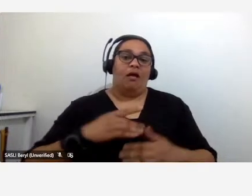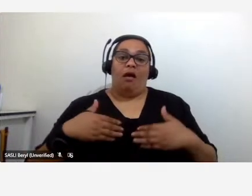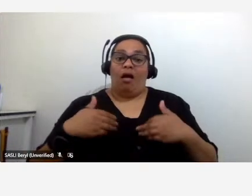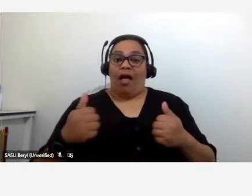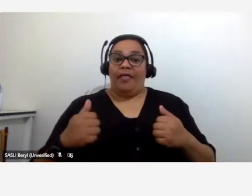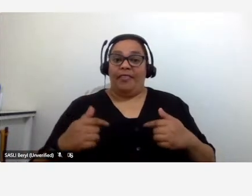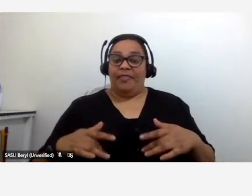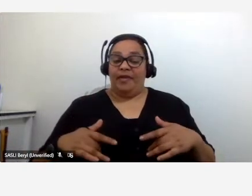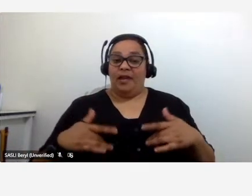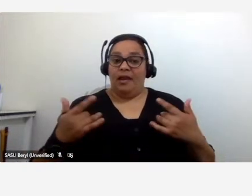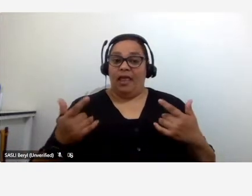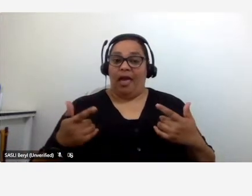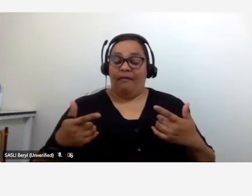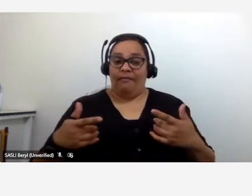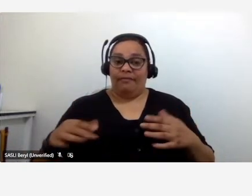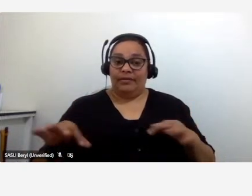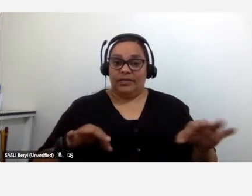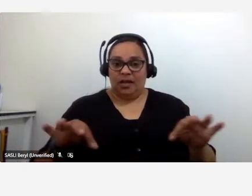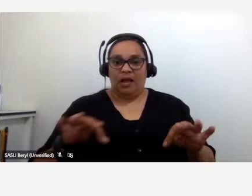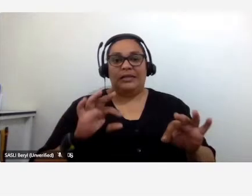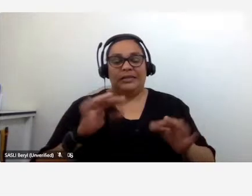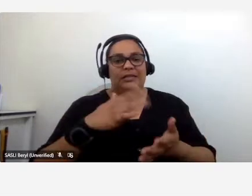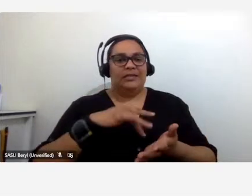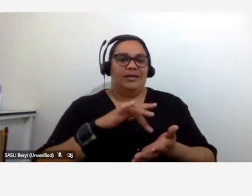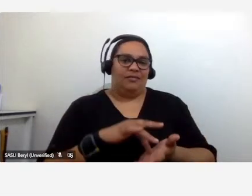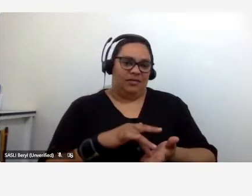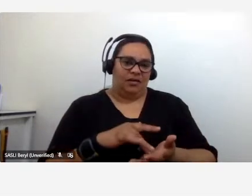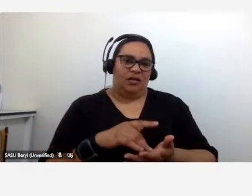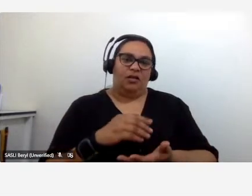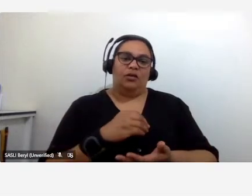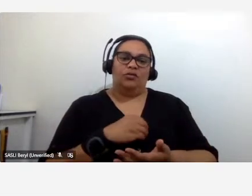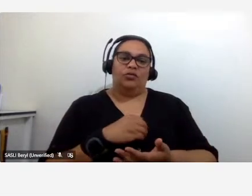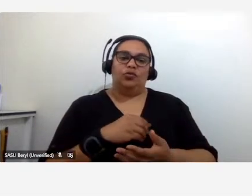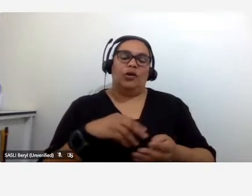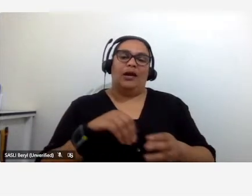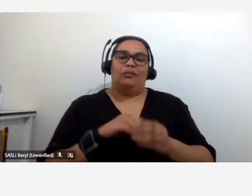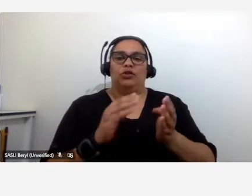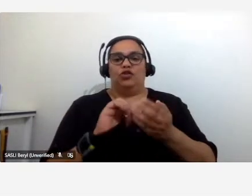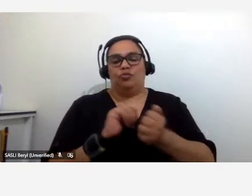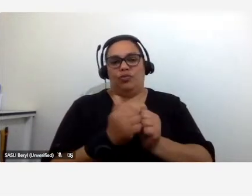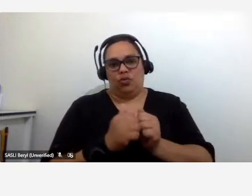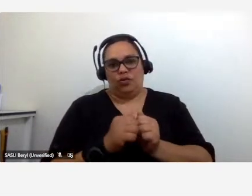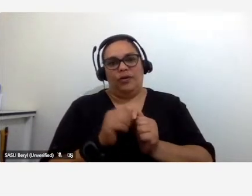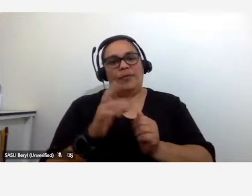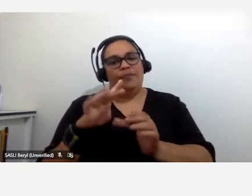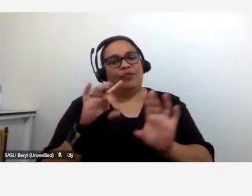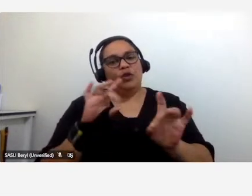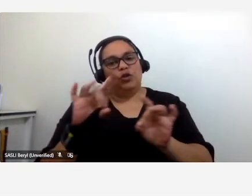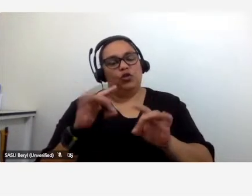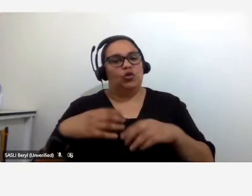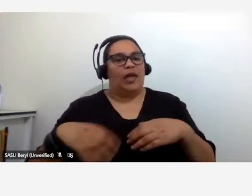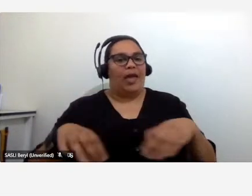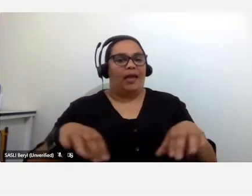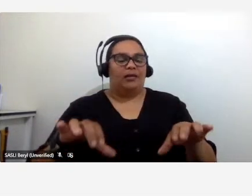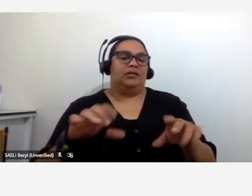lifestyles is central to sports. Choosing to be